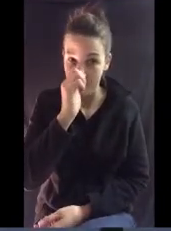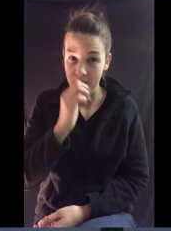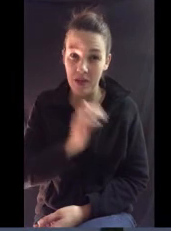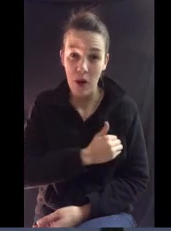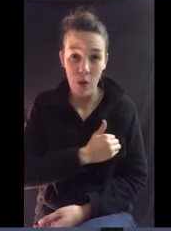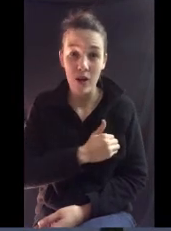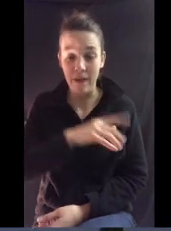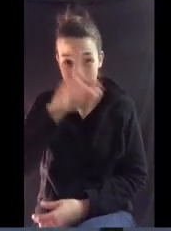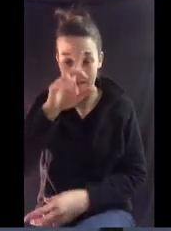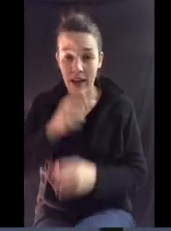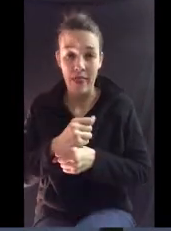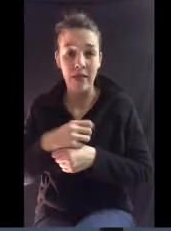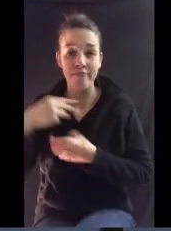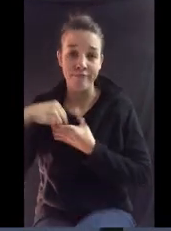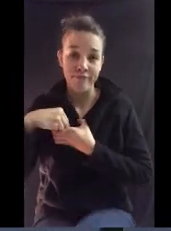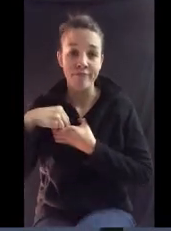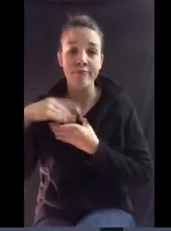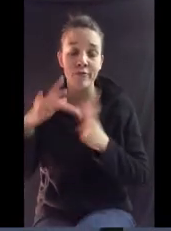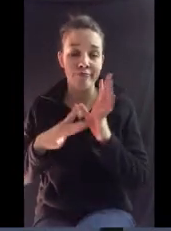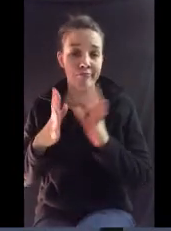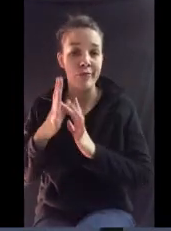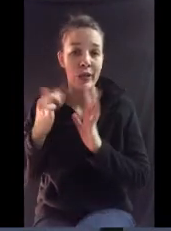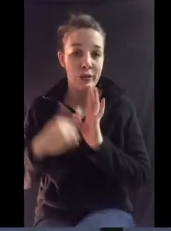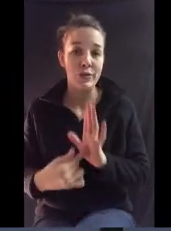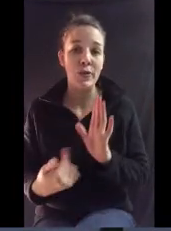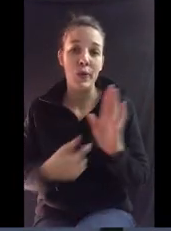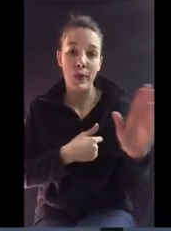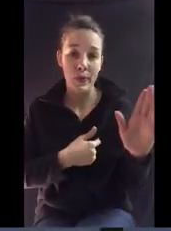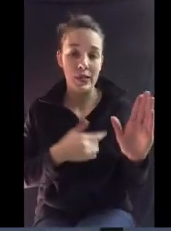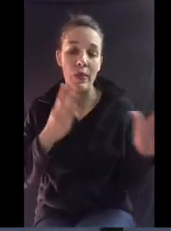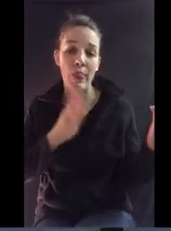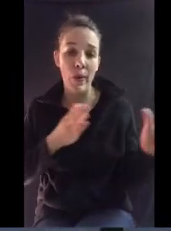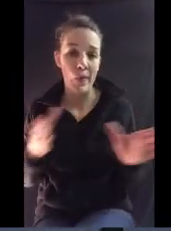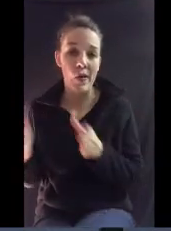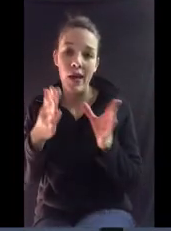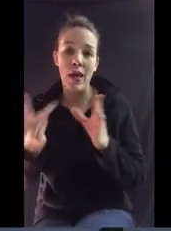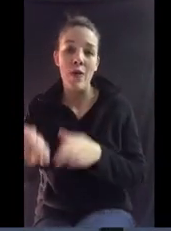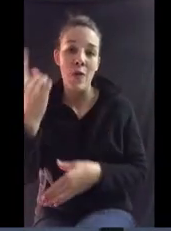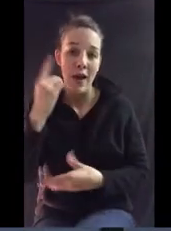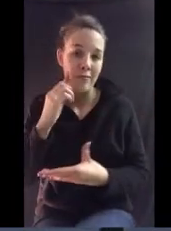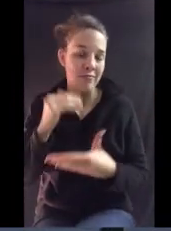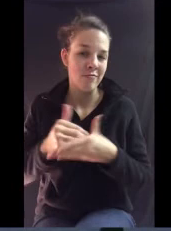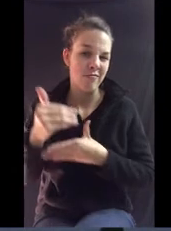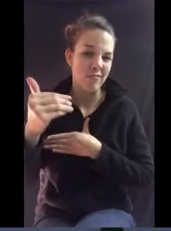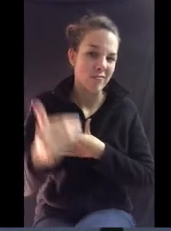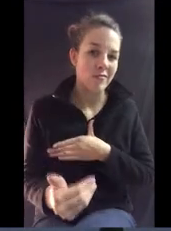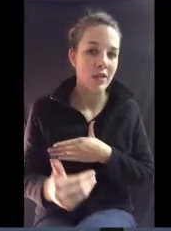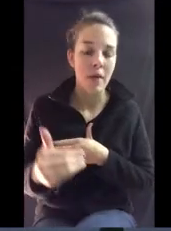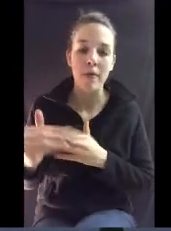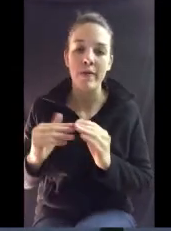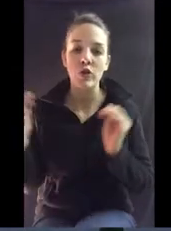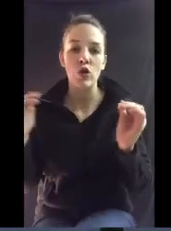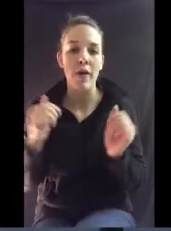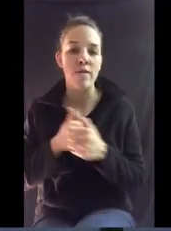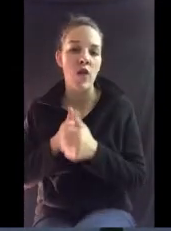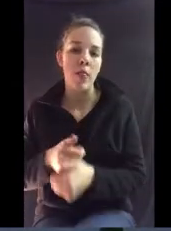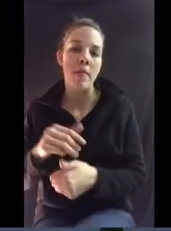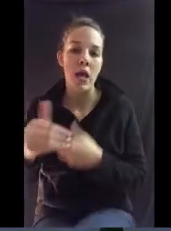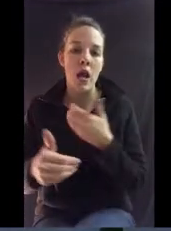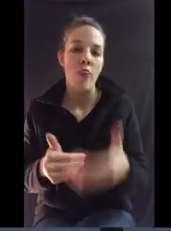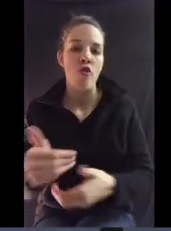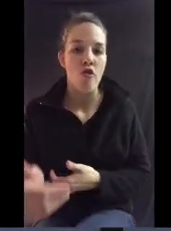hear. Our faith is in Jesus, who shows us the way, one step of